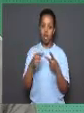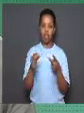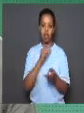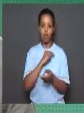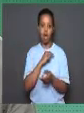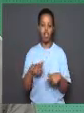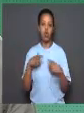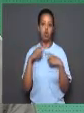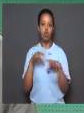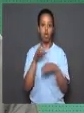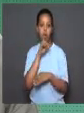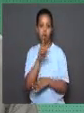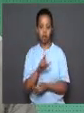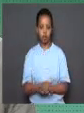characteristics.